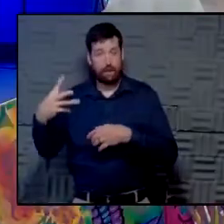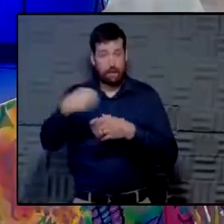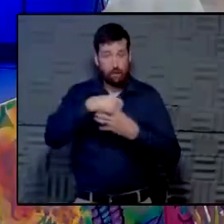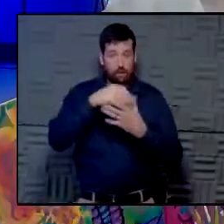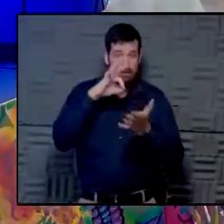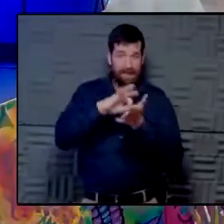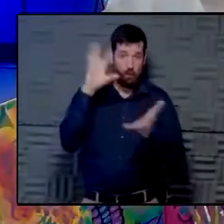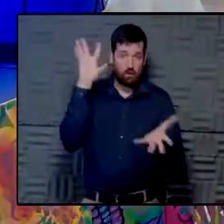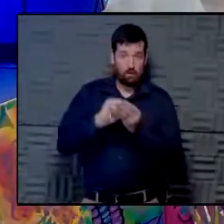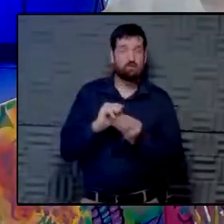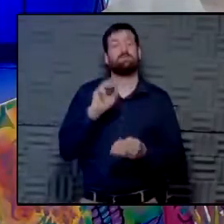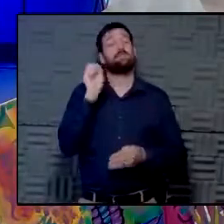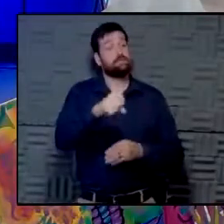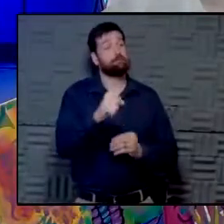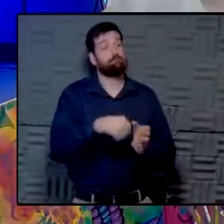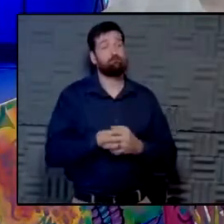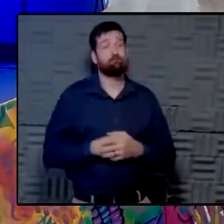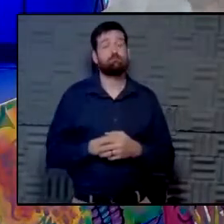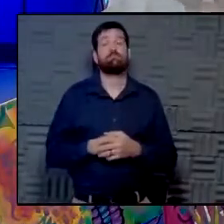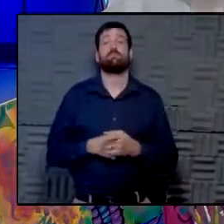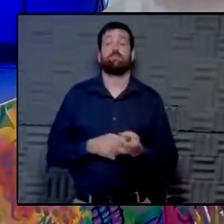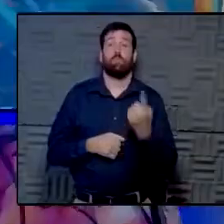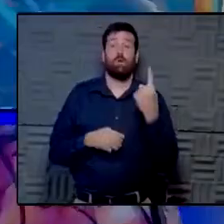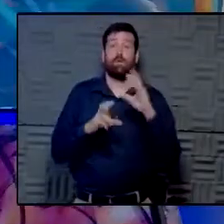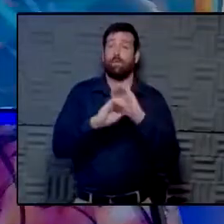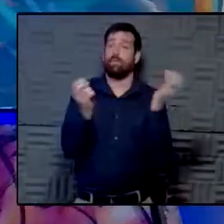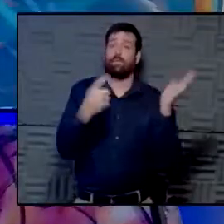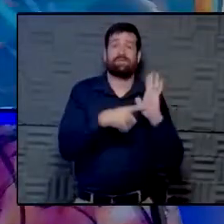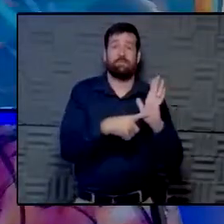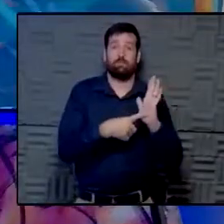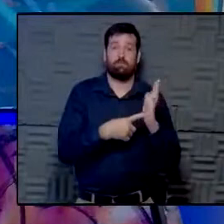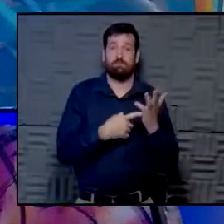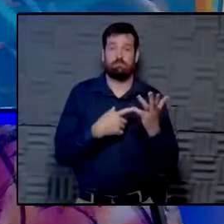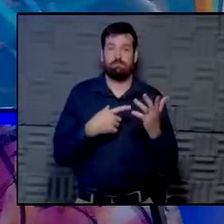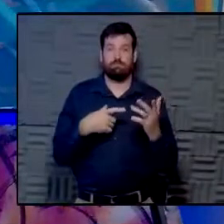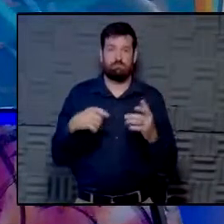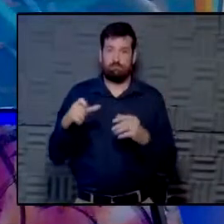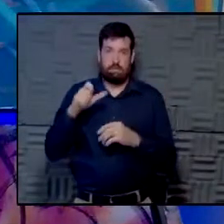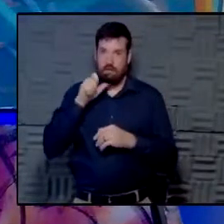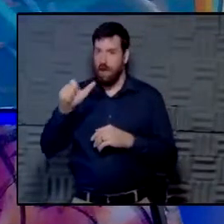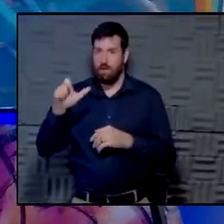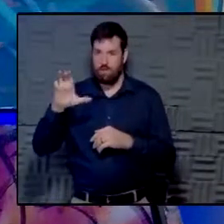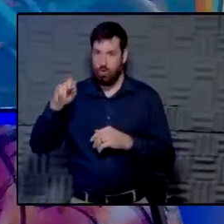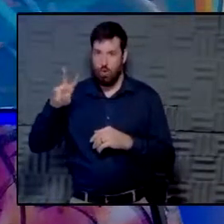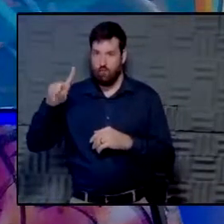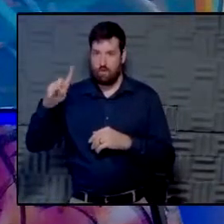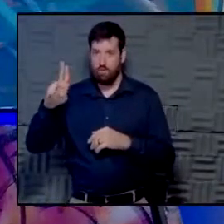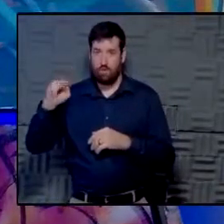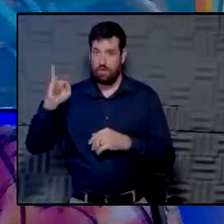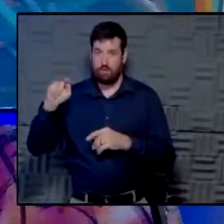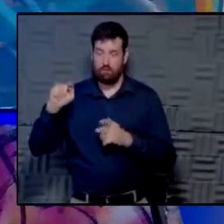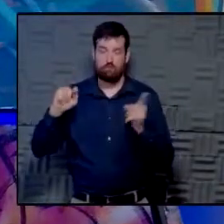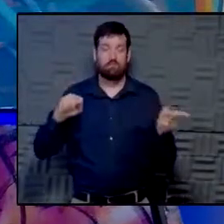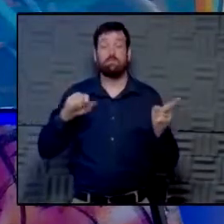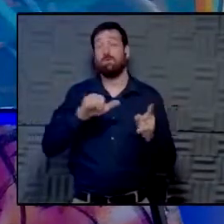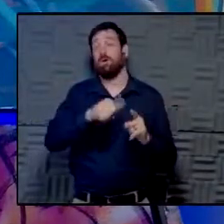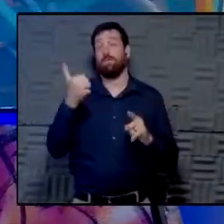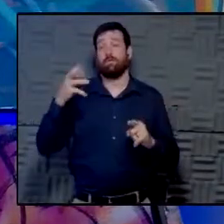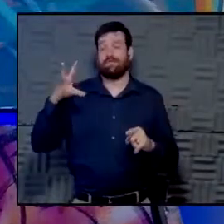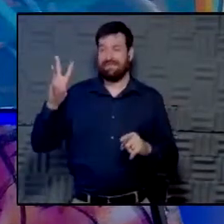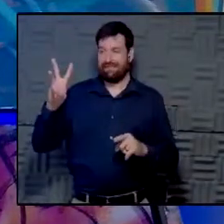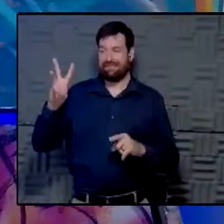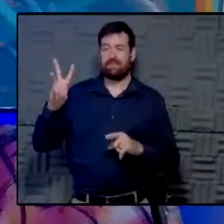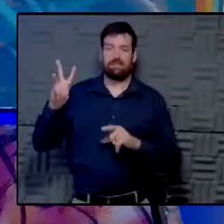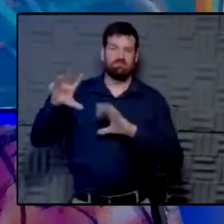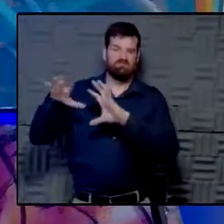said, today we had one asymptomatic who's on their, not on a cohorted COVID unit, and the other 6